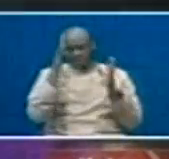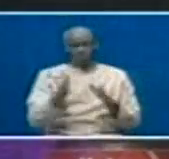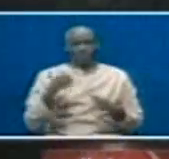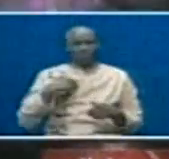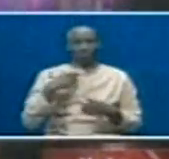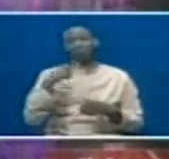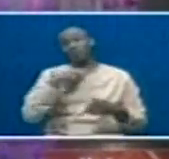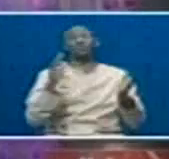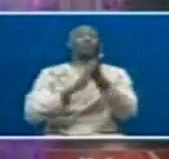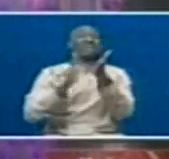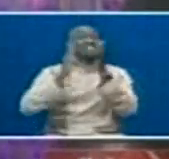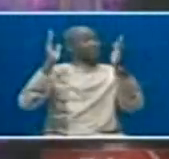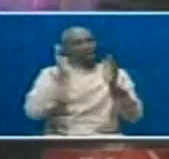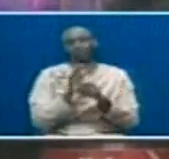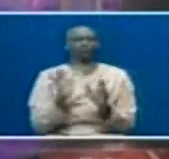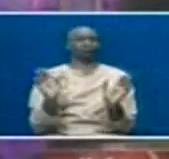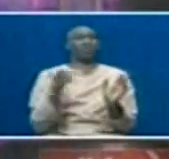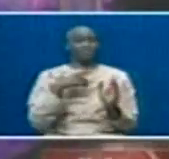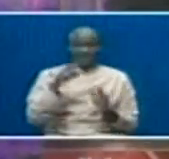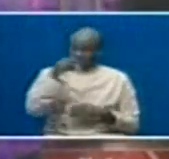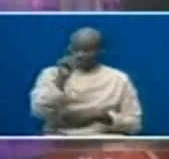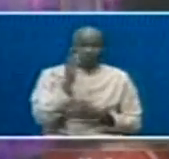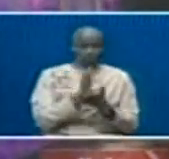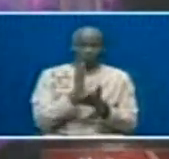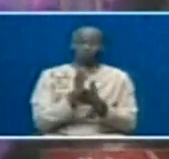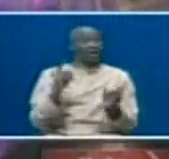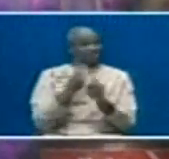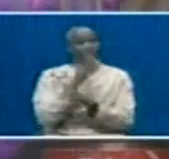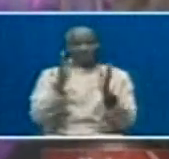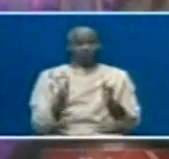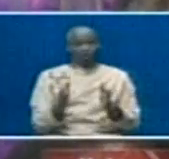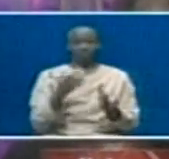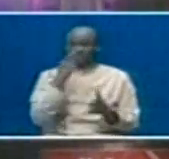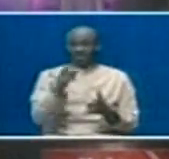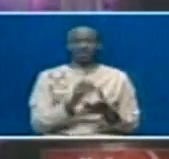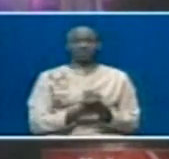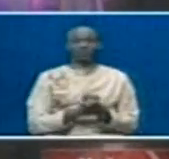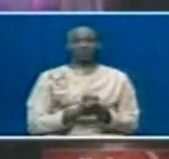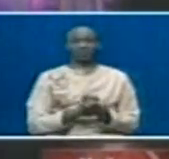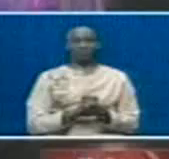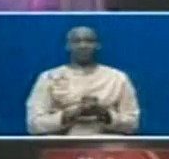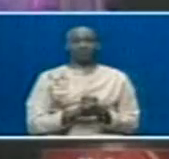to be praising the man like he's something else, but he is something else. Mm. That's all I can say. Now,